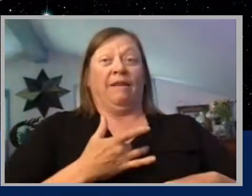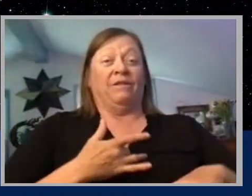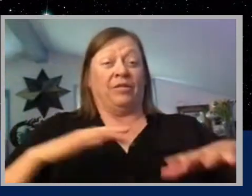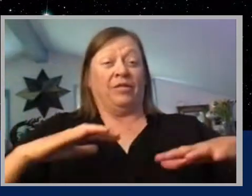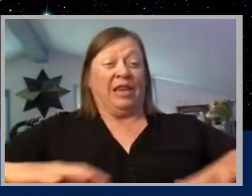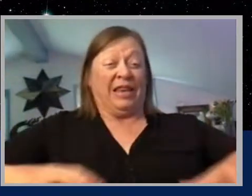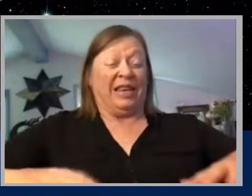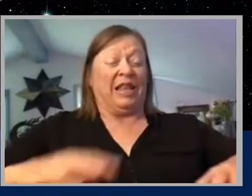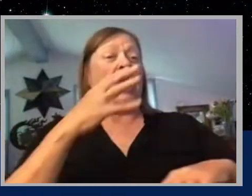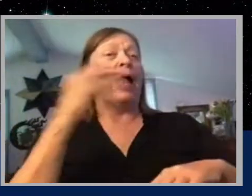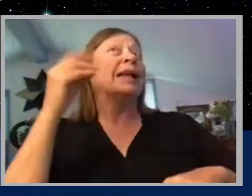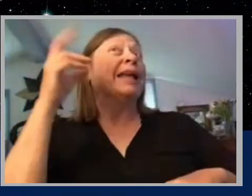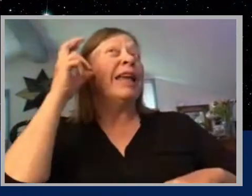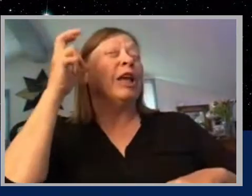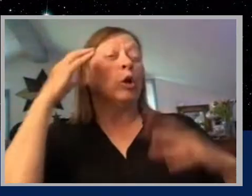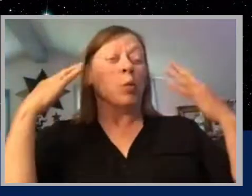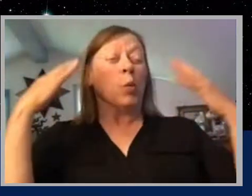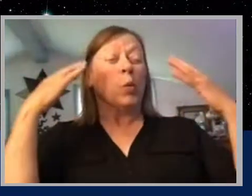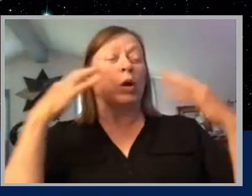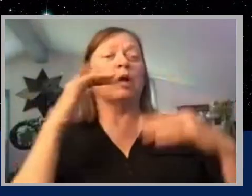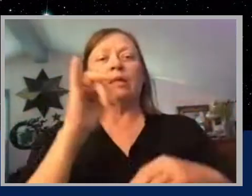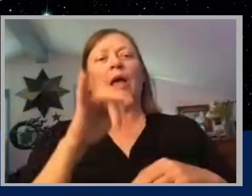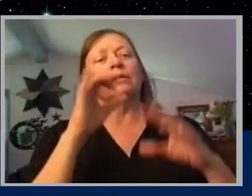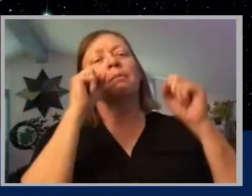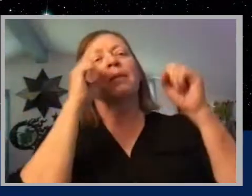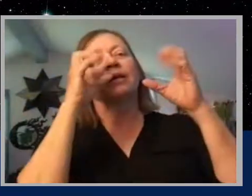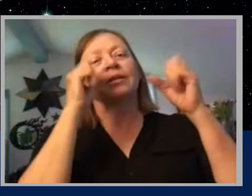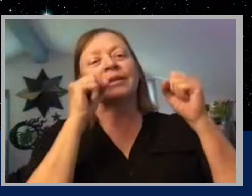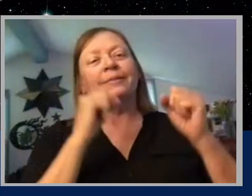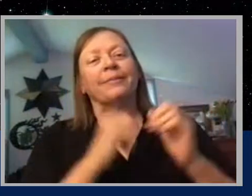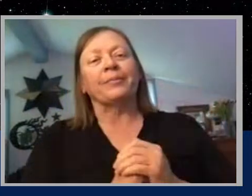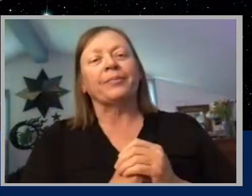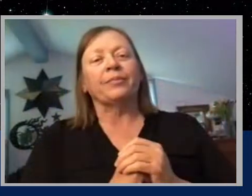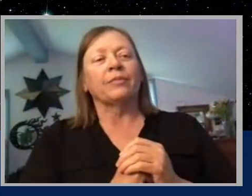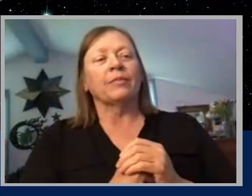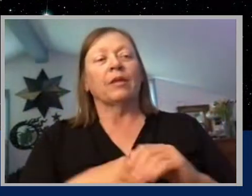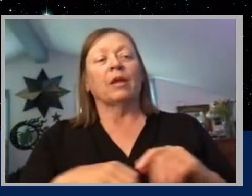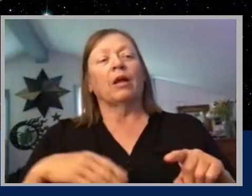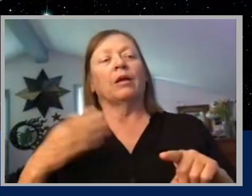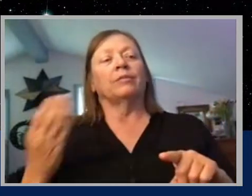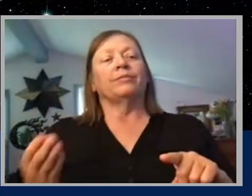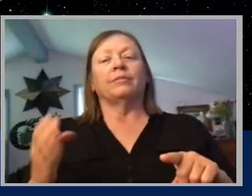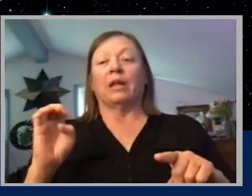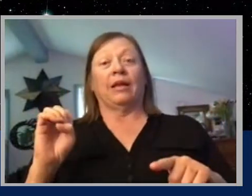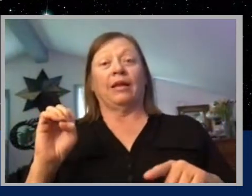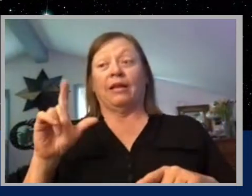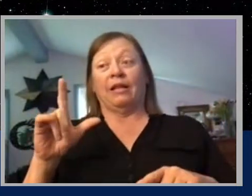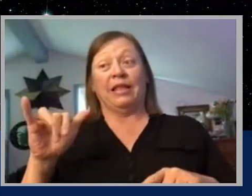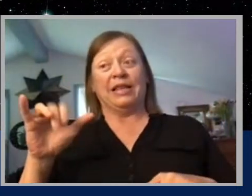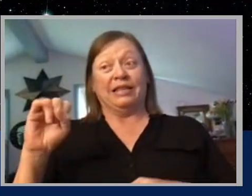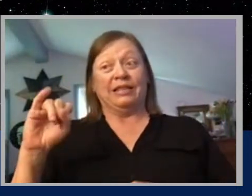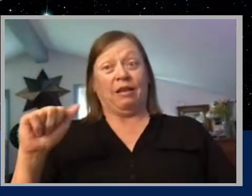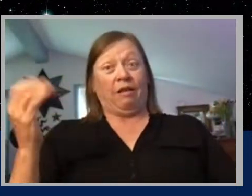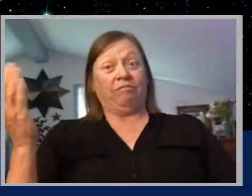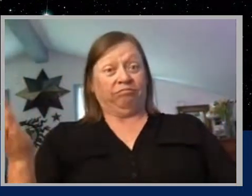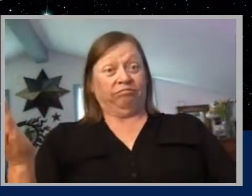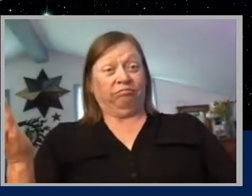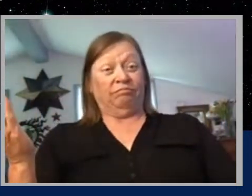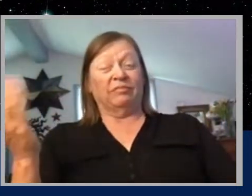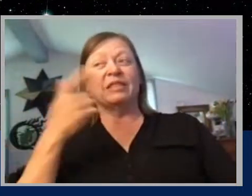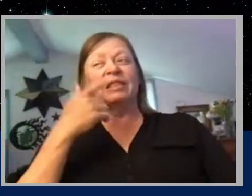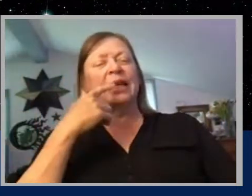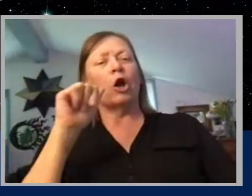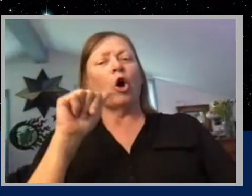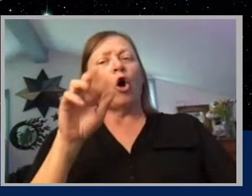most amazing part. It's really neat too to hear that a lot of the Artemis protocols, I guess, were developed